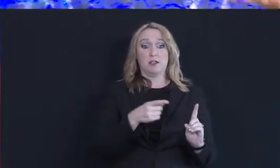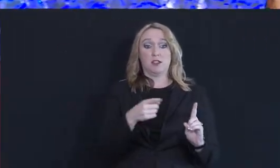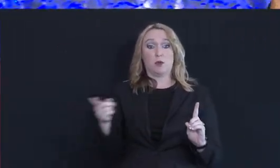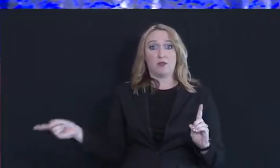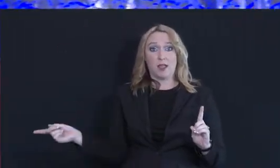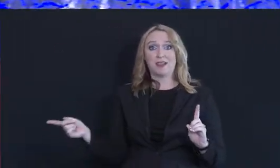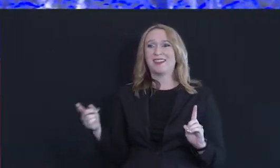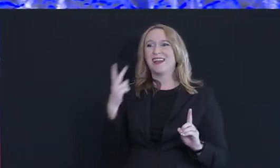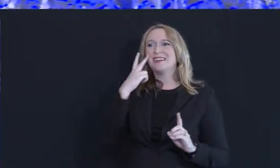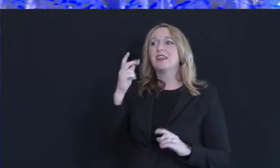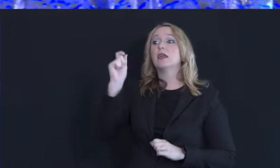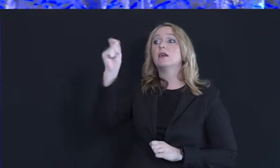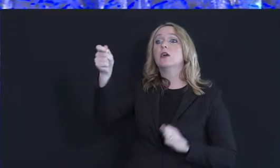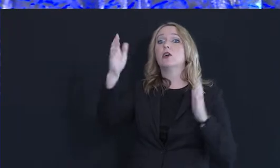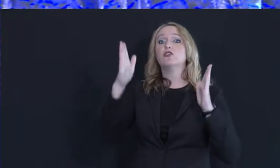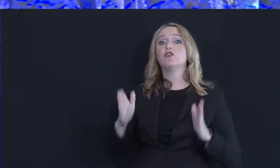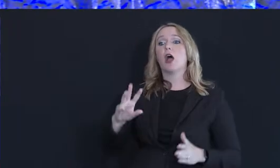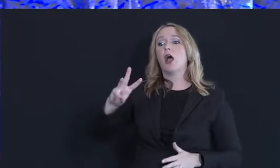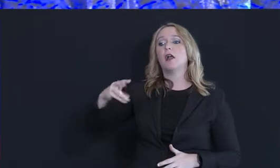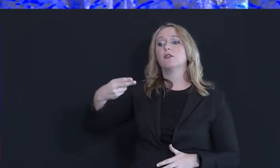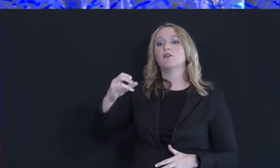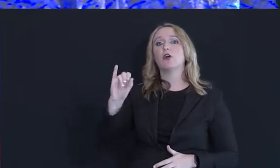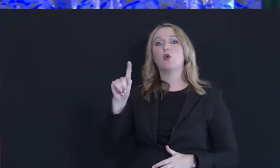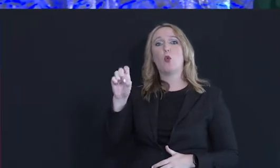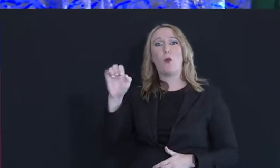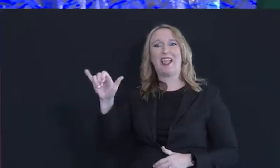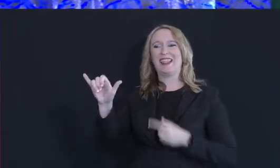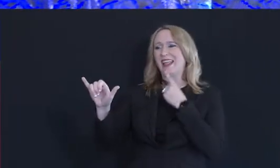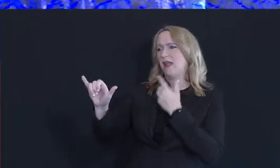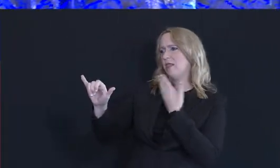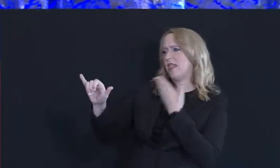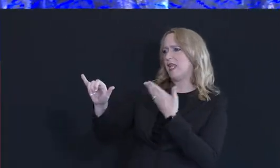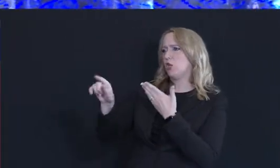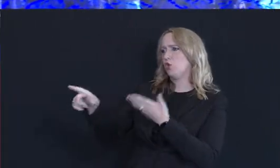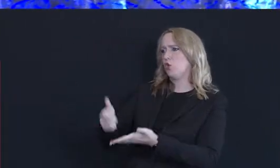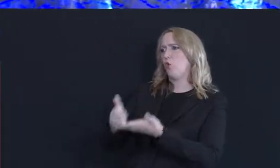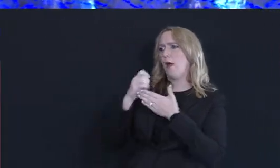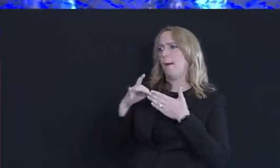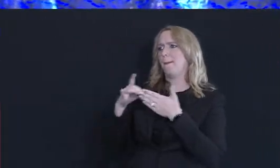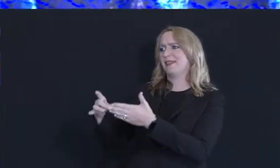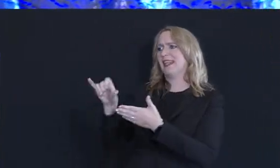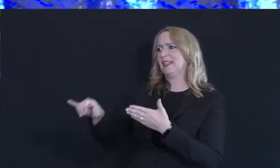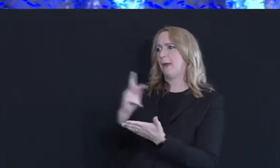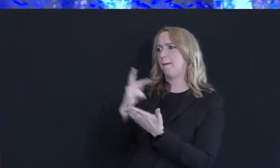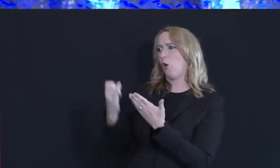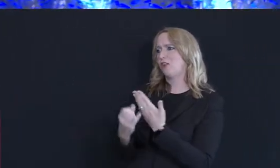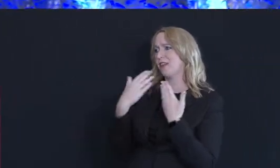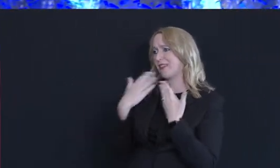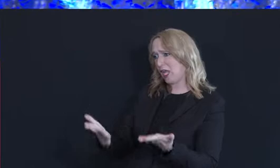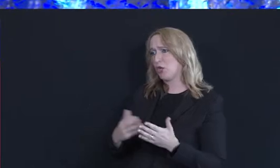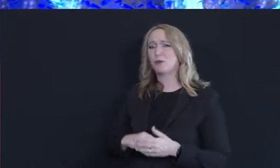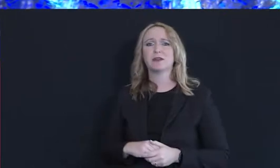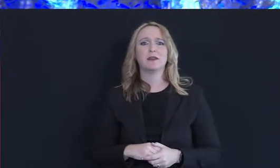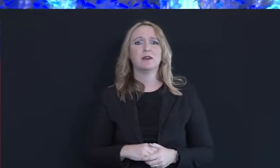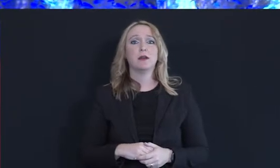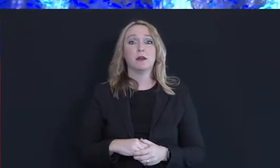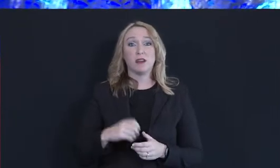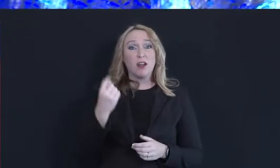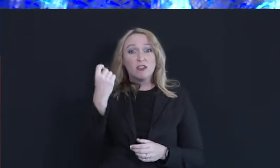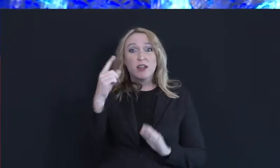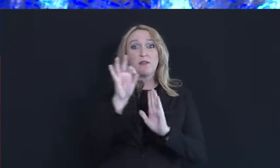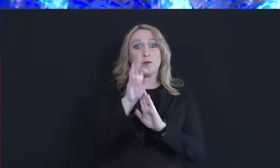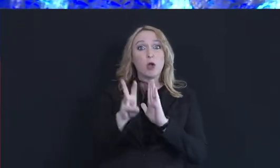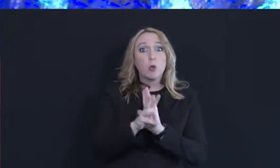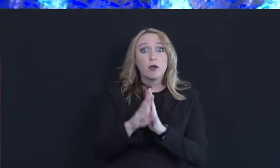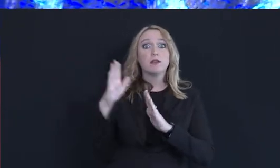and I see judge Whitley here thank you judge for leading the Commissioner's Court to these Solutions we appreciate you as one of the as one of the fastest growing cities in the country